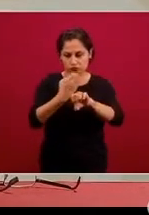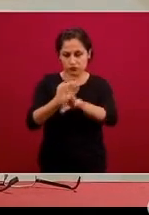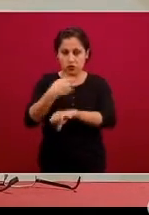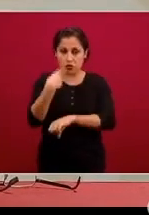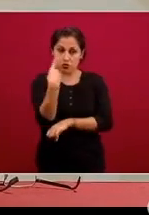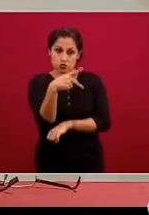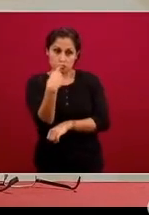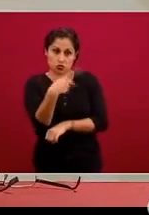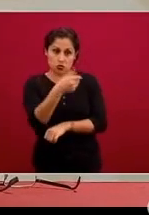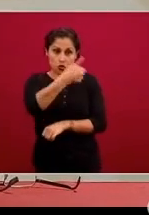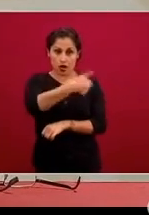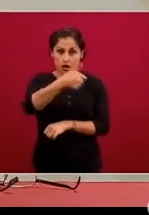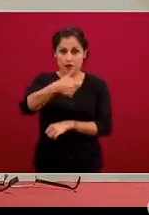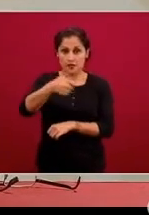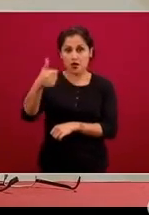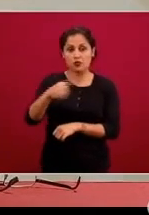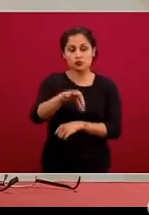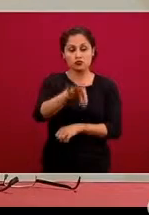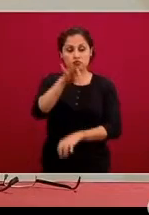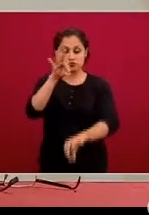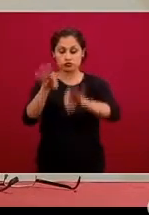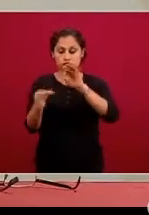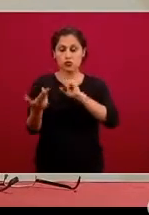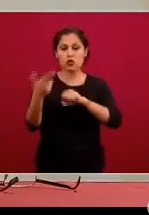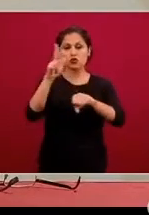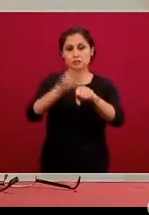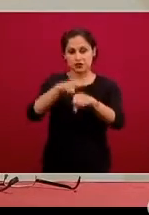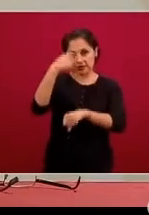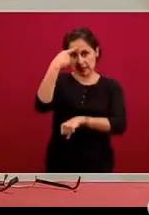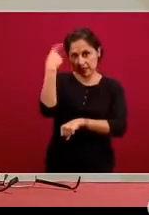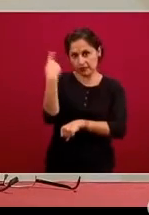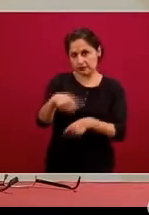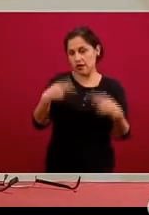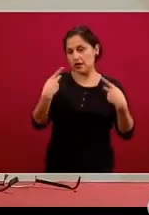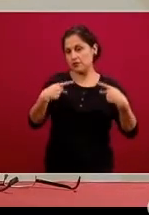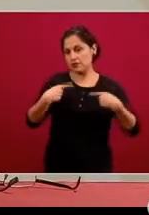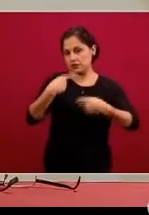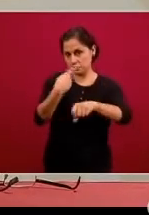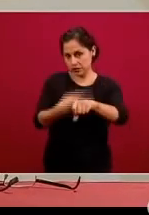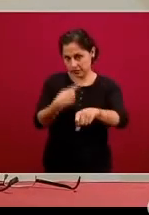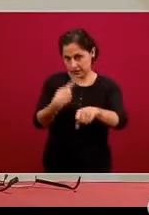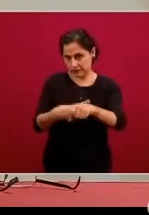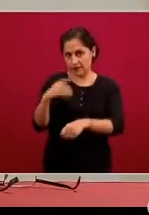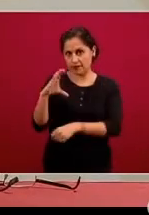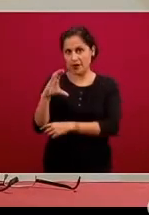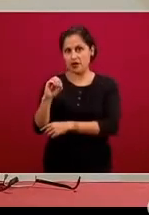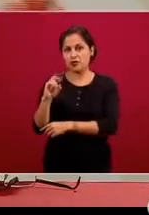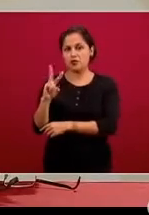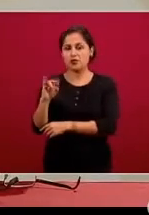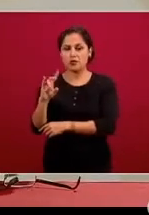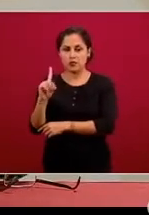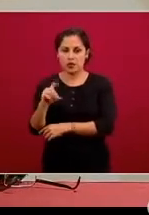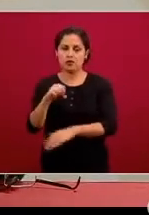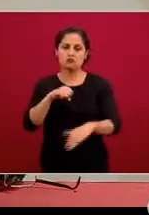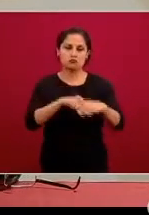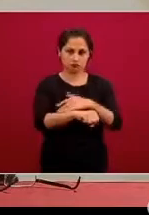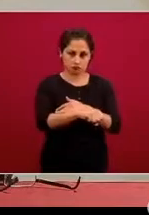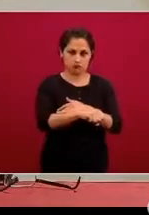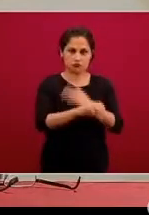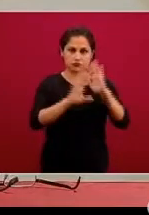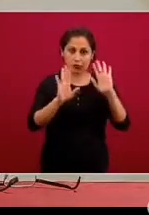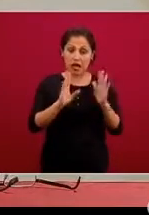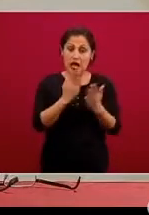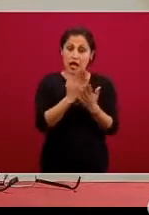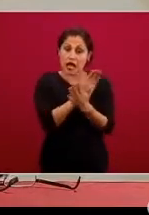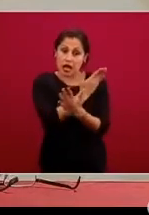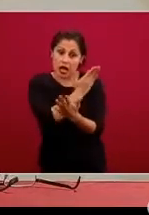them. The federal authorities, but also the state authorities, selected which hospitals were